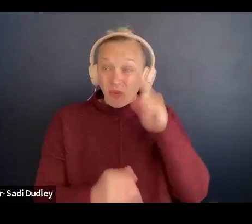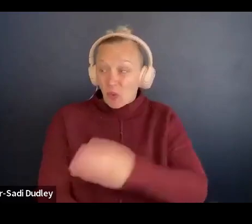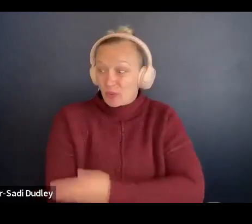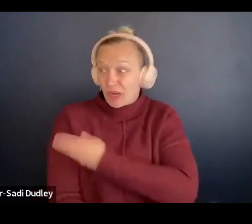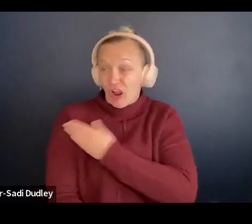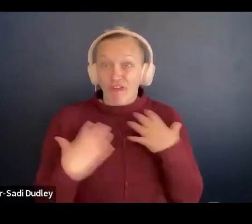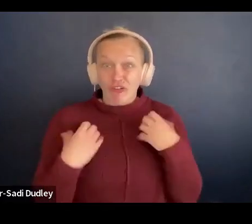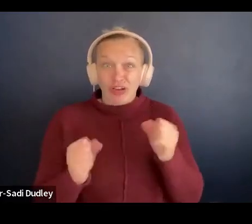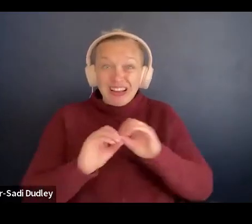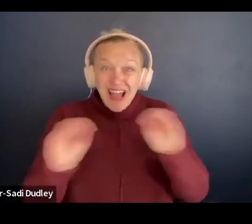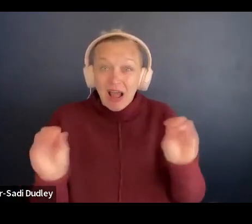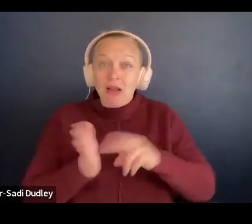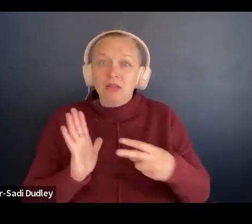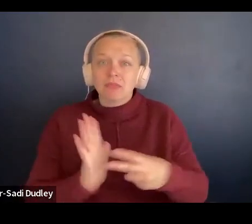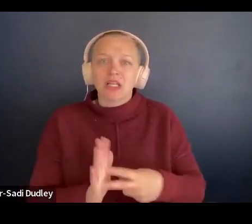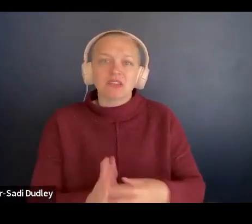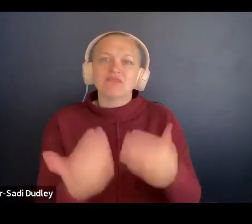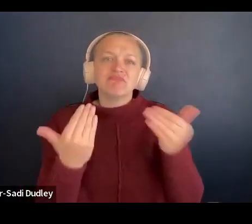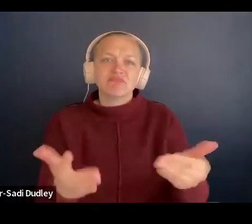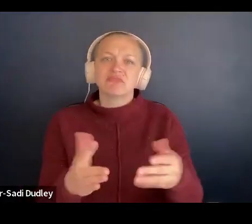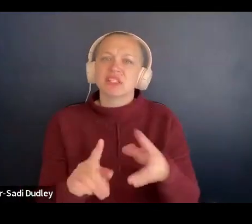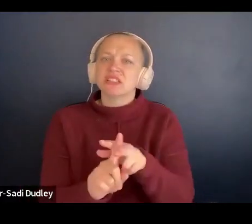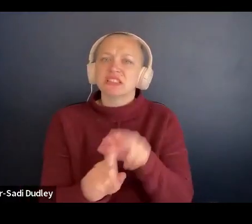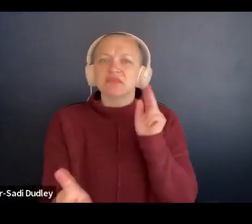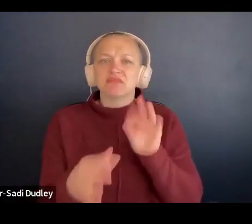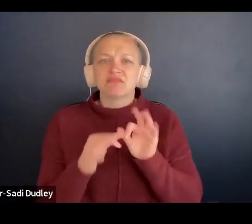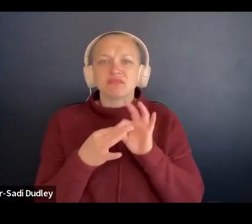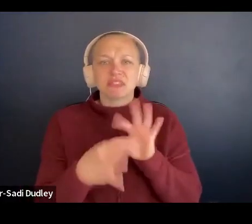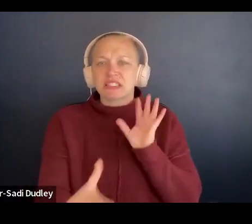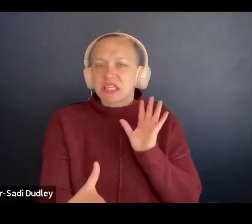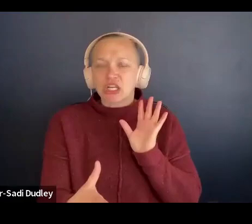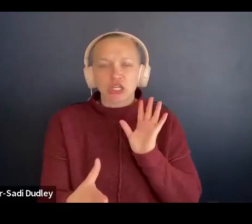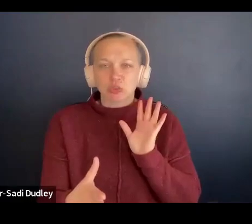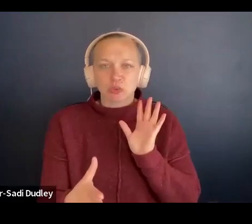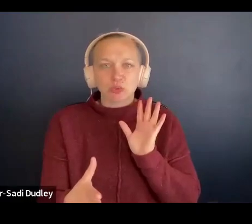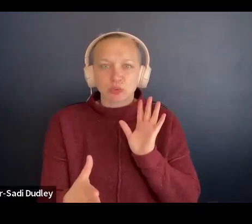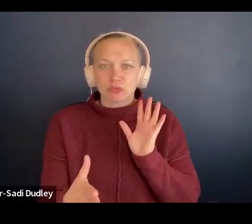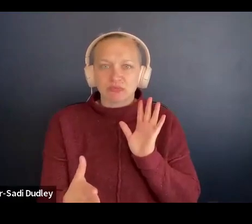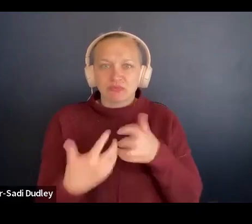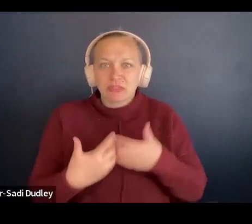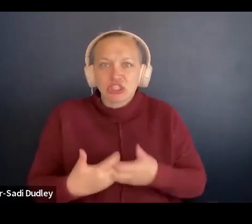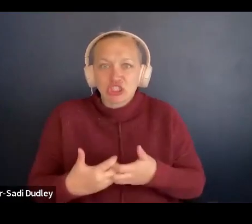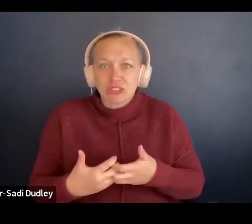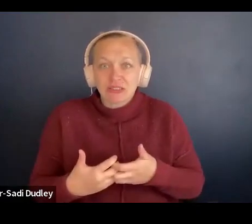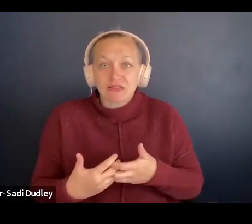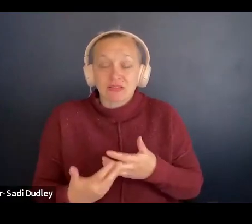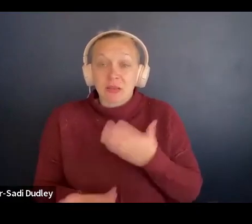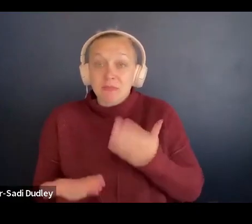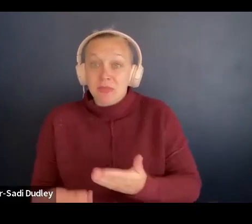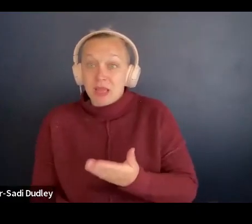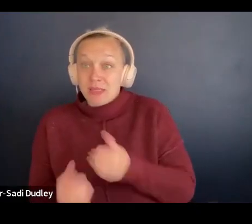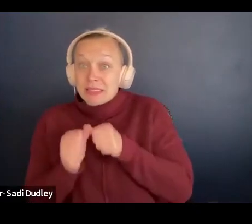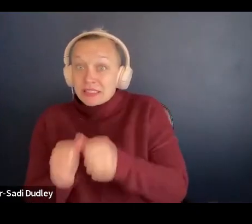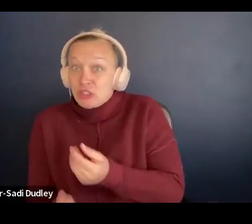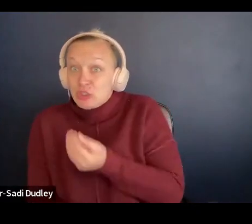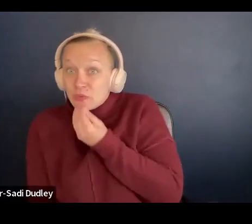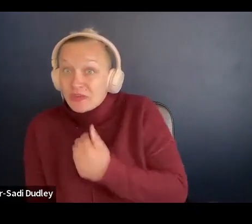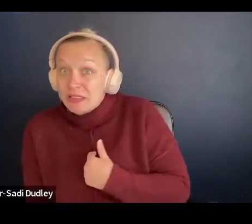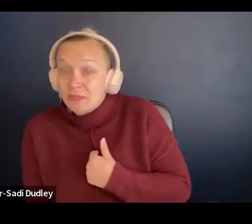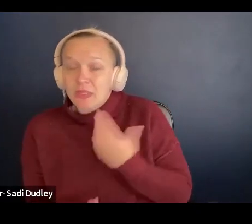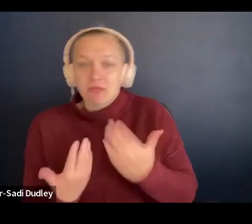measures and machines. So do or do not continue to feed me. Next slide.